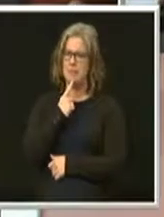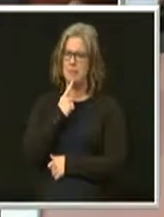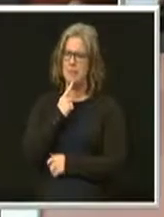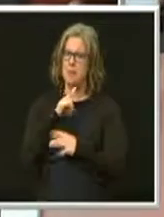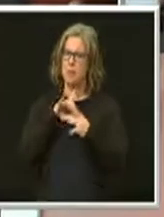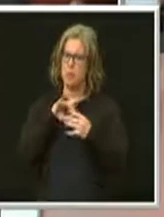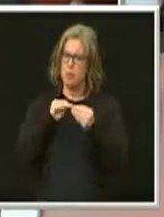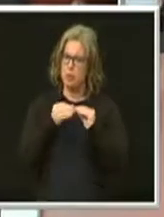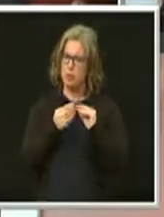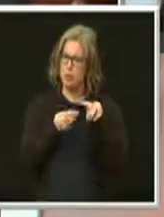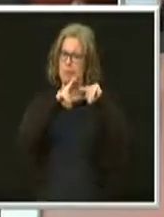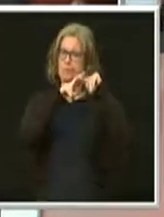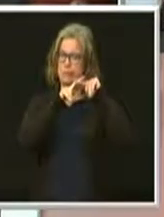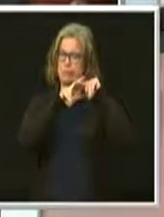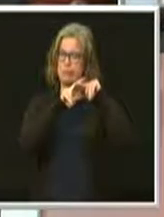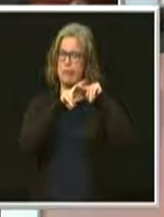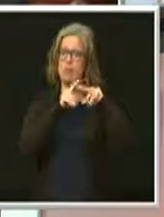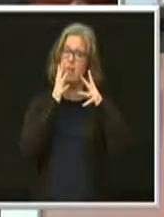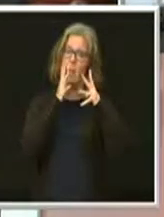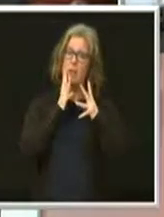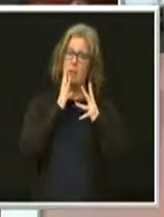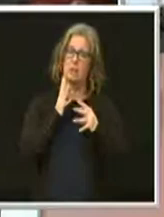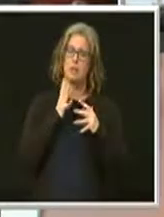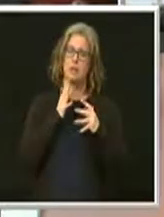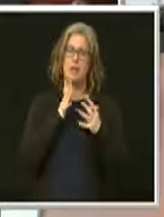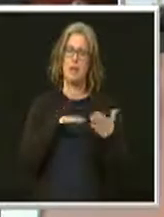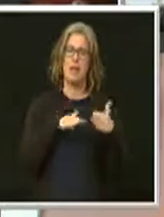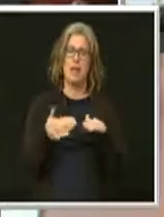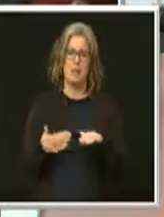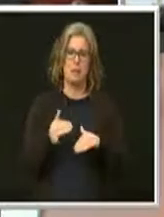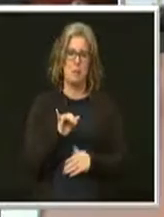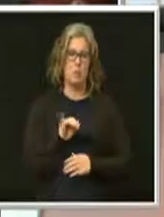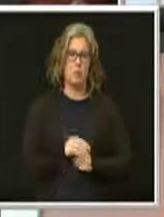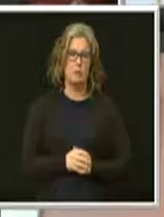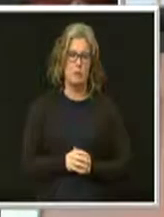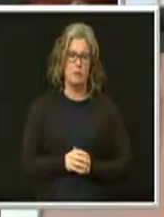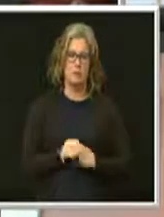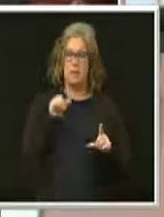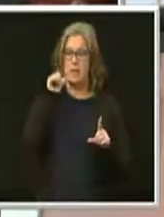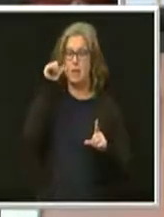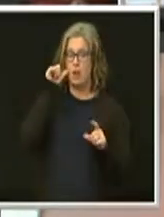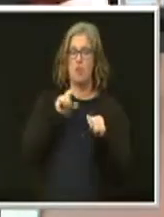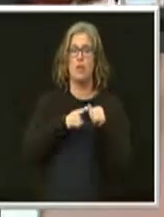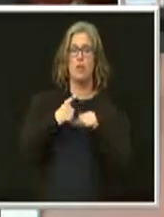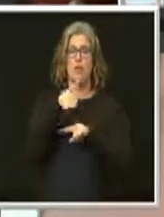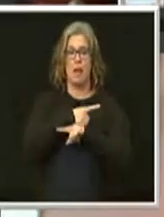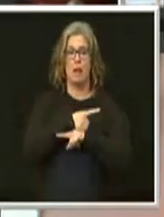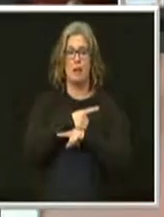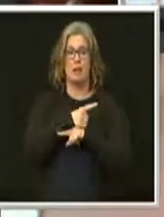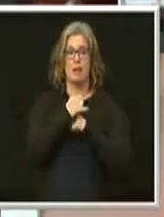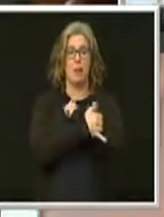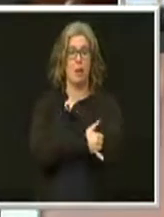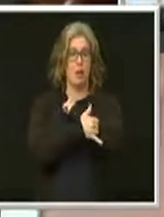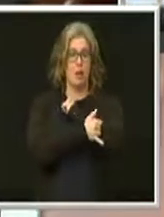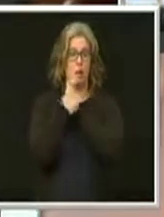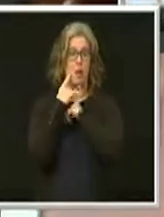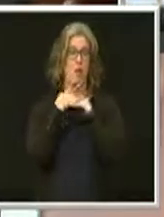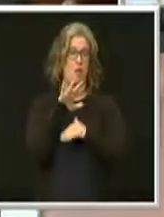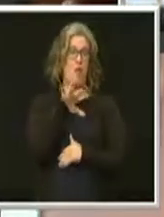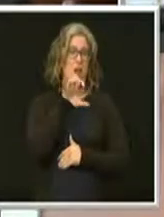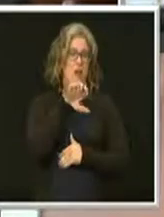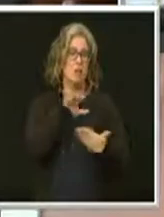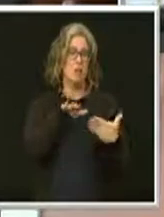of numbers going up, and then unfortunately fatalities as well. Yesterday was the first day in the country where we had more than